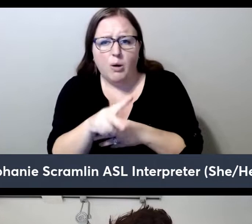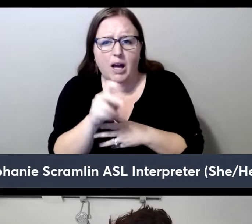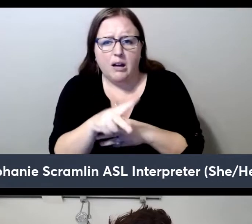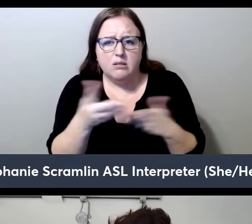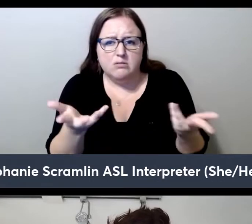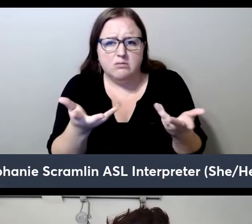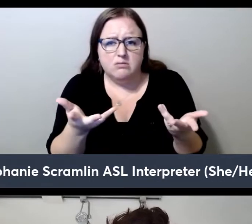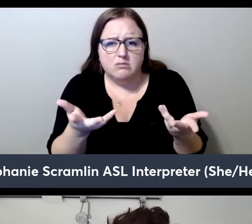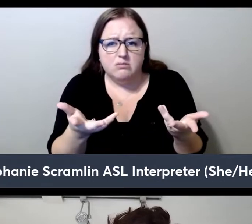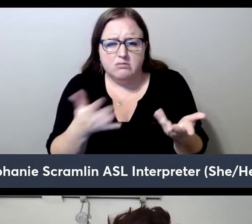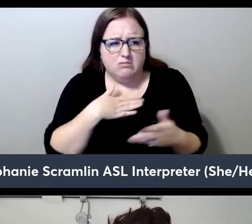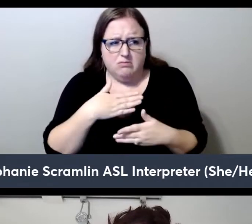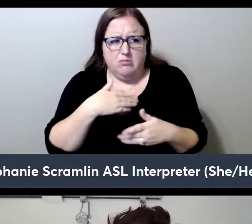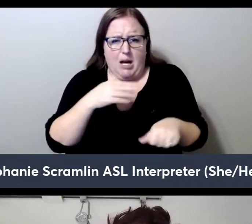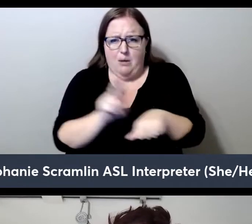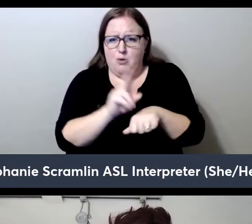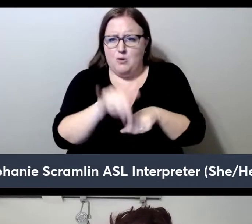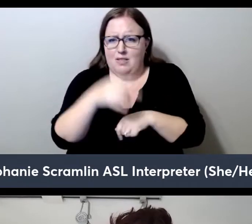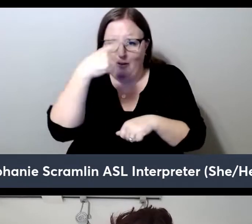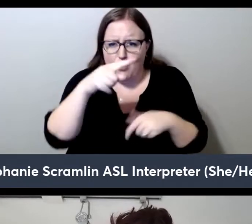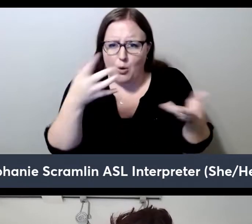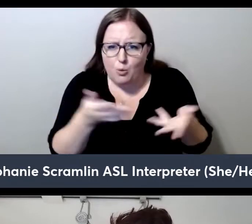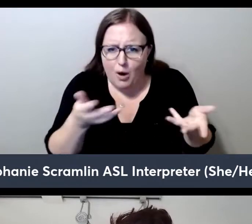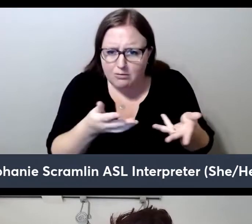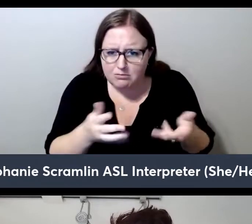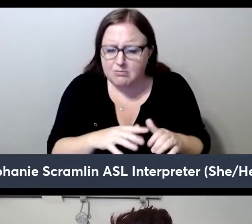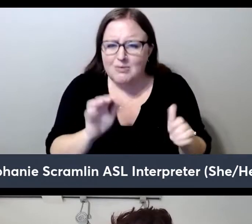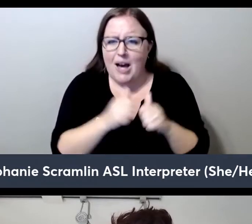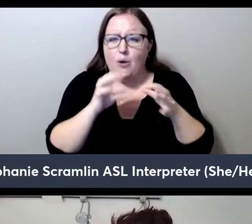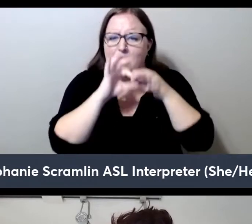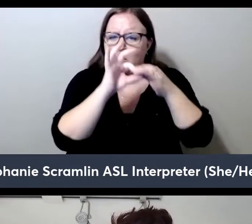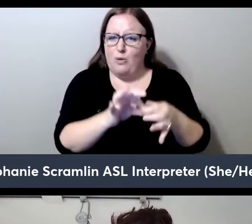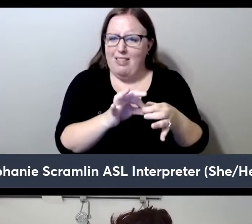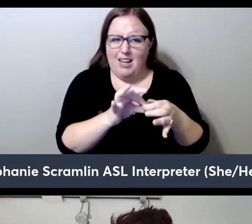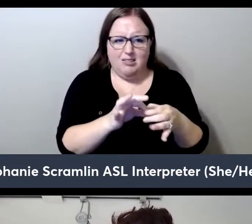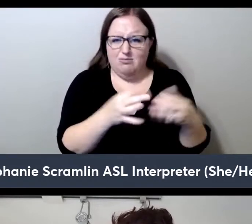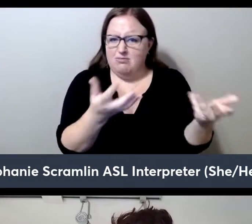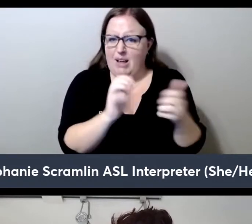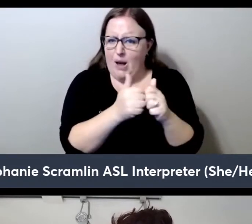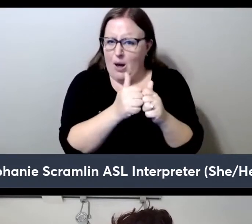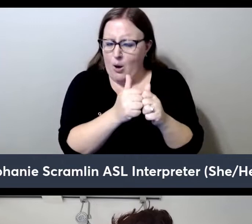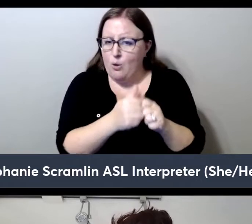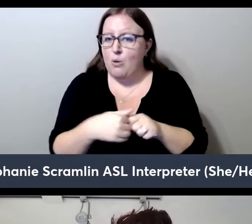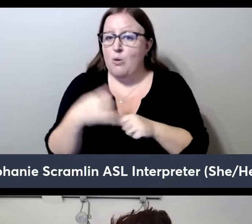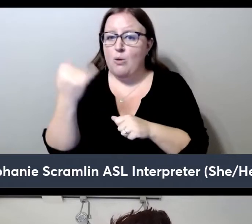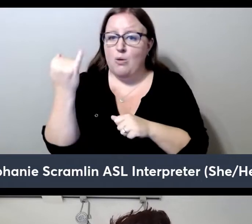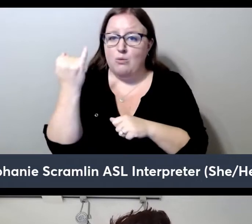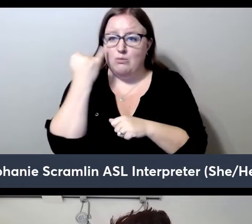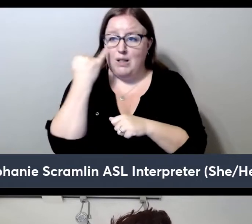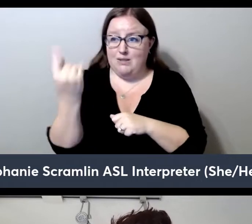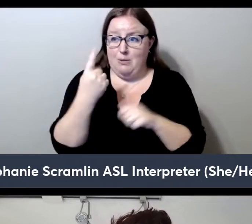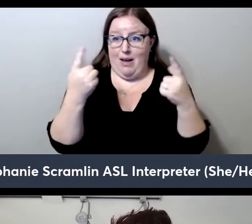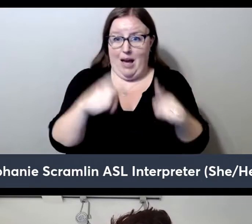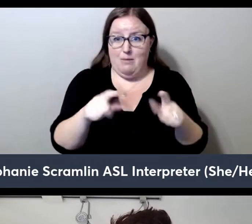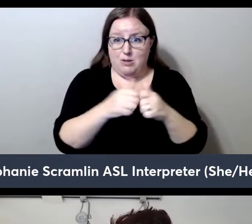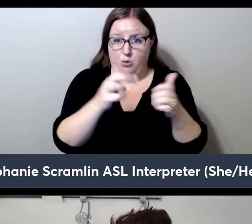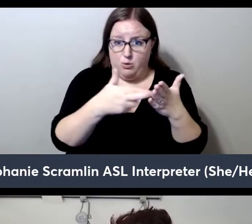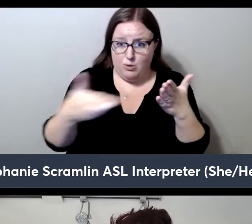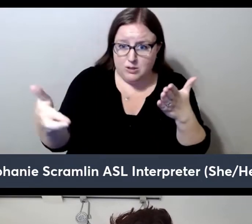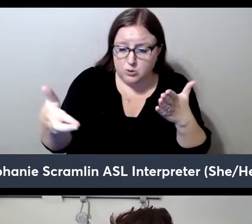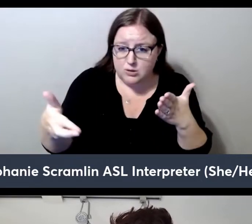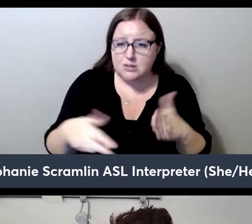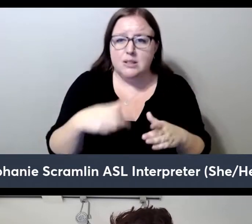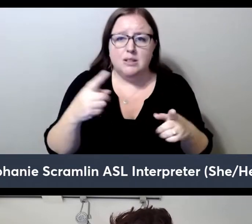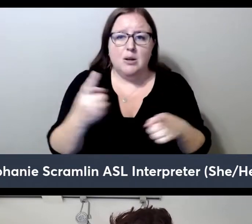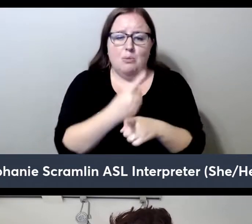what have my teams ordered, right? How do they relate to each other? If something goes bad with those resources, how can I do a proper